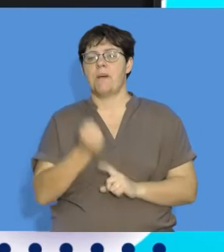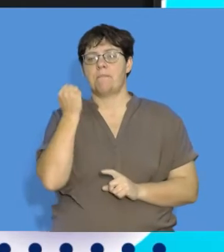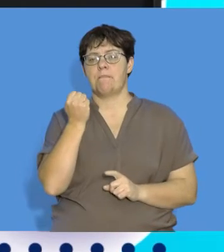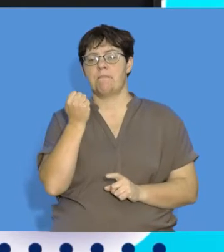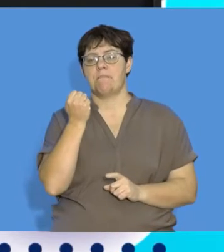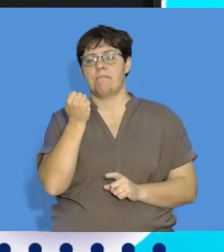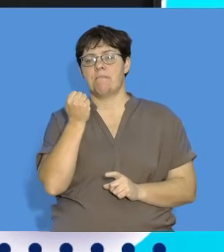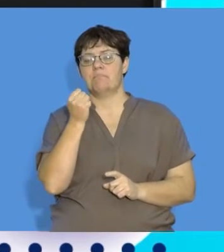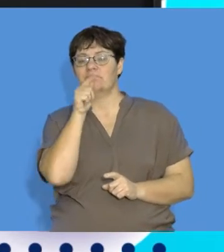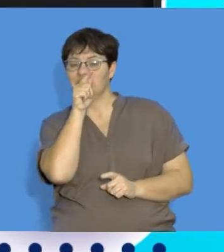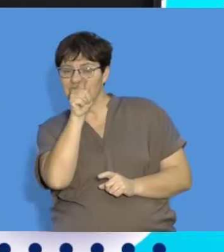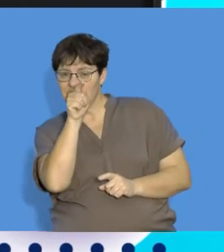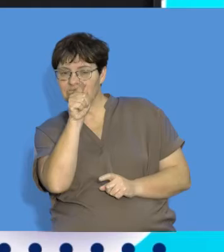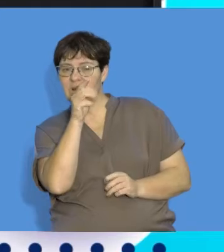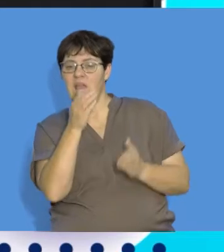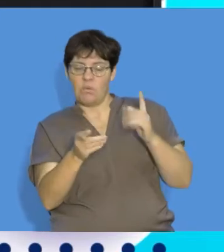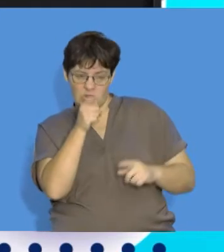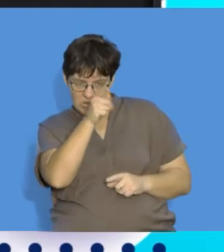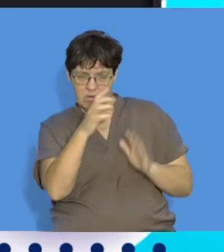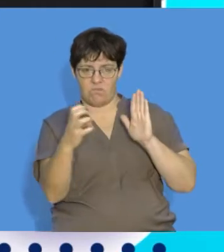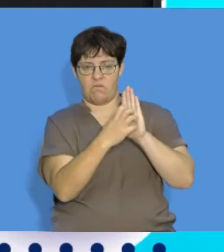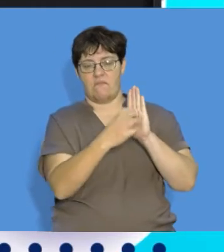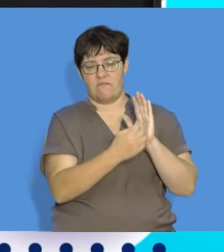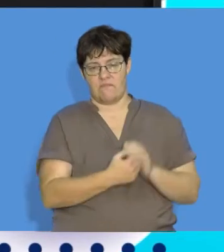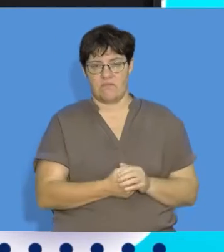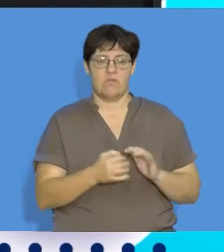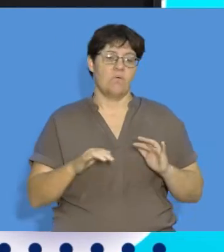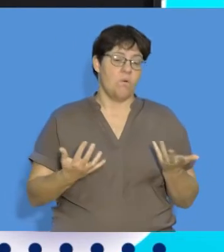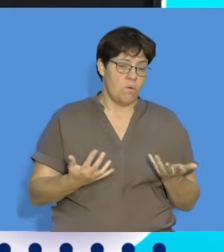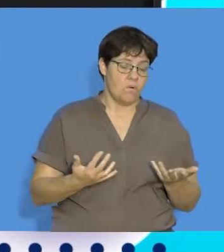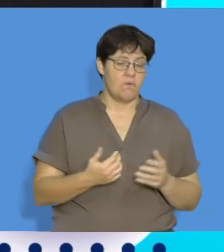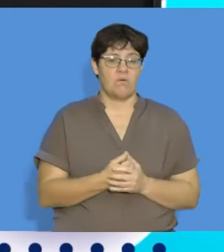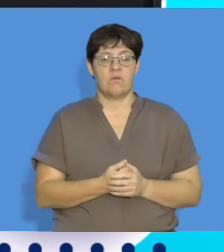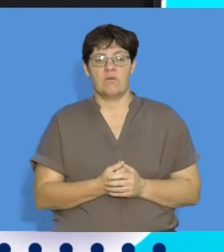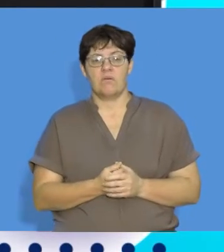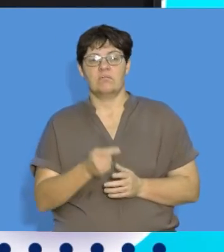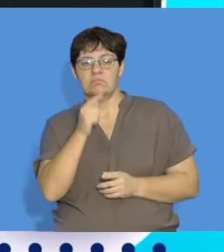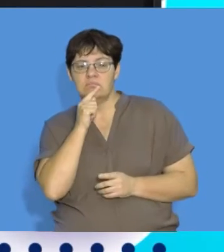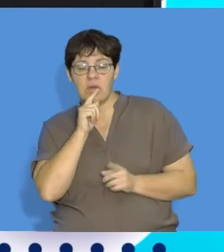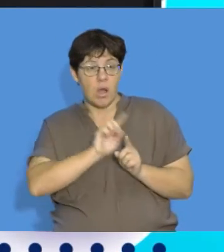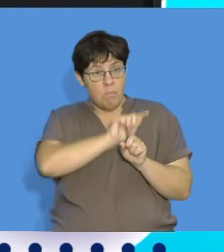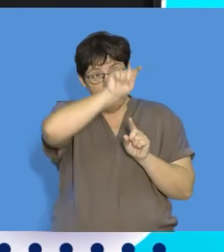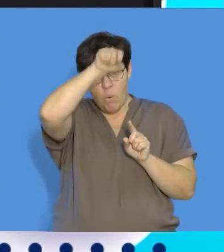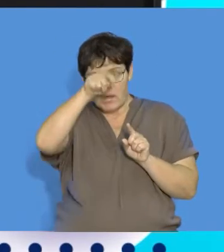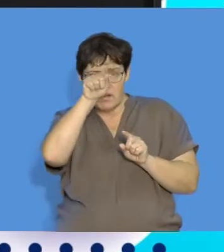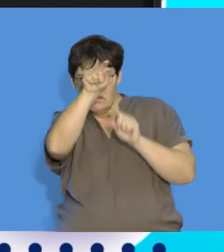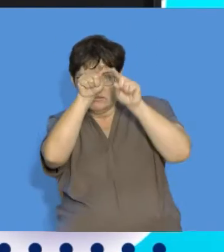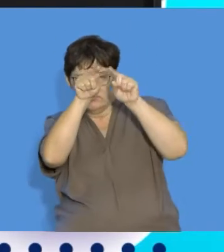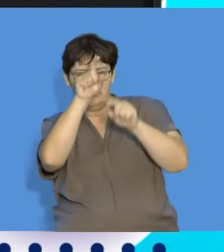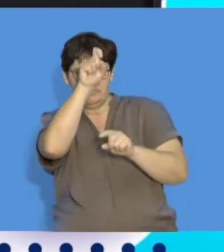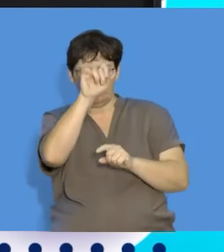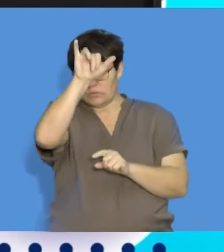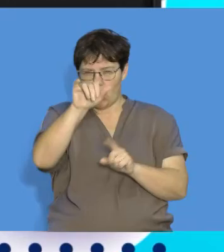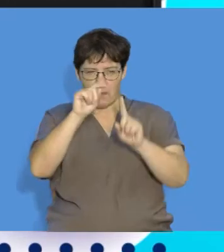the equation of that particular graph, or to then actually tell what the turning point of the graph